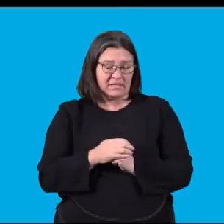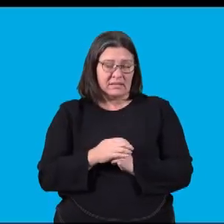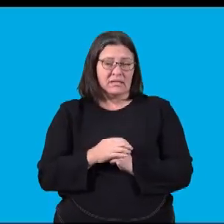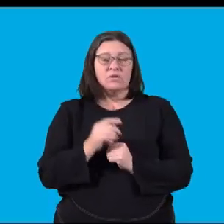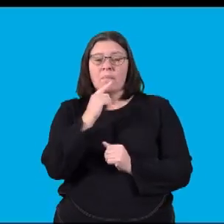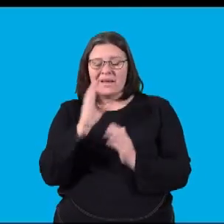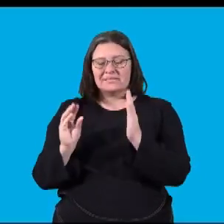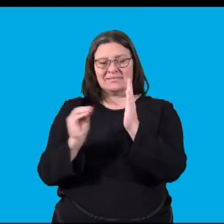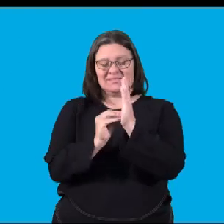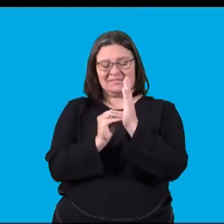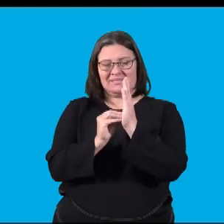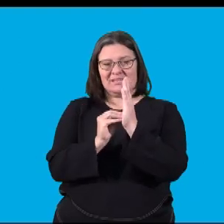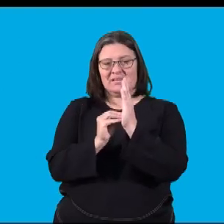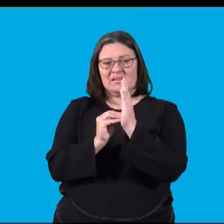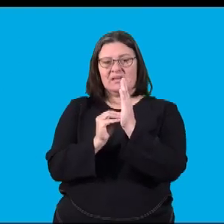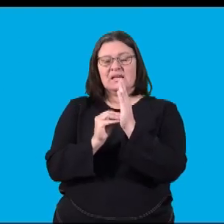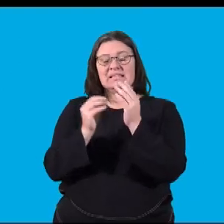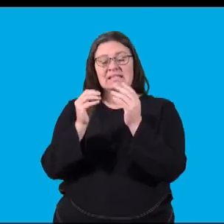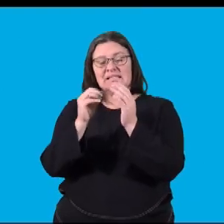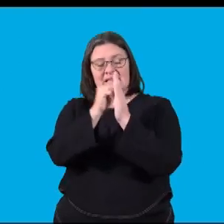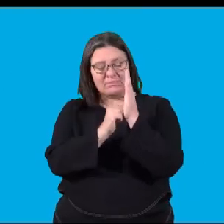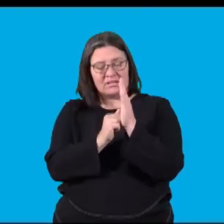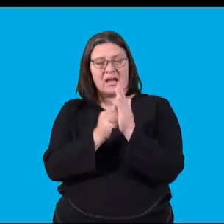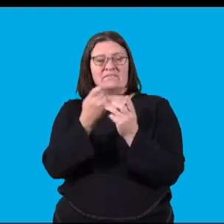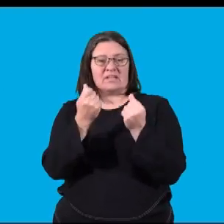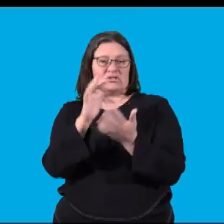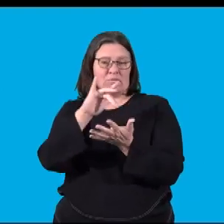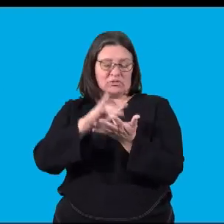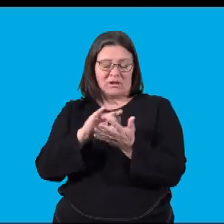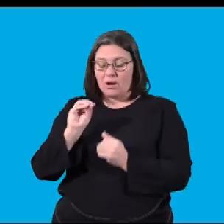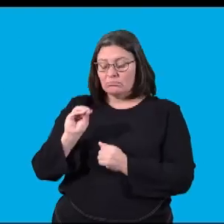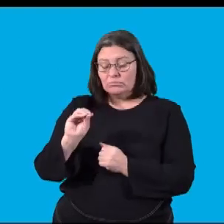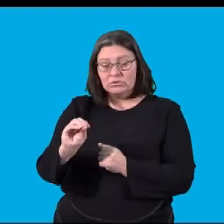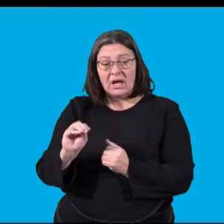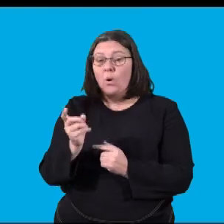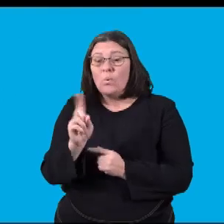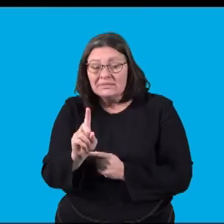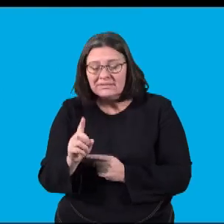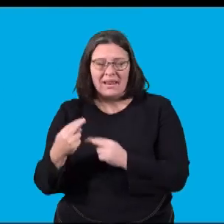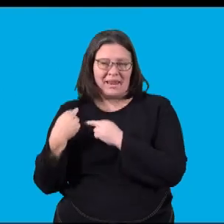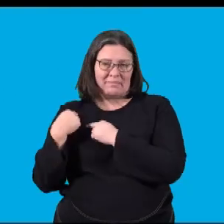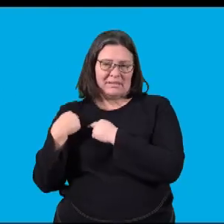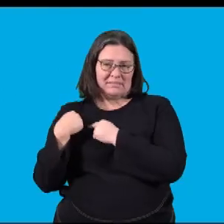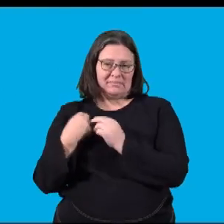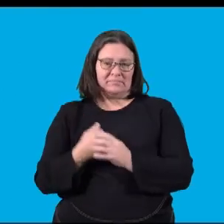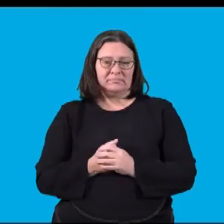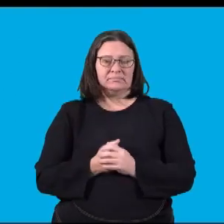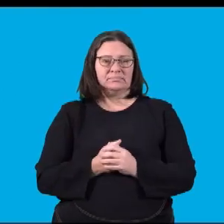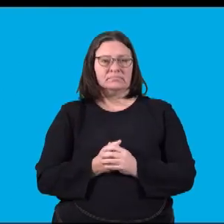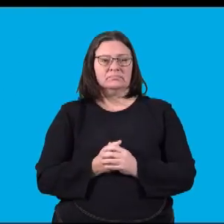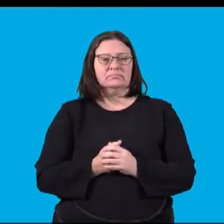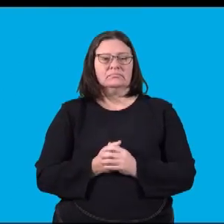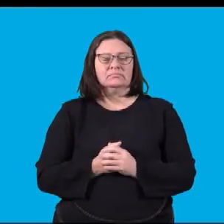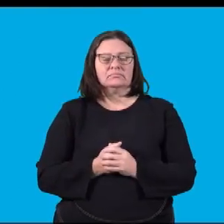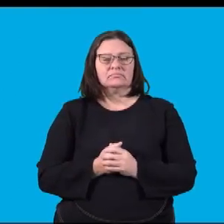record it in the statement of financial position as a liability. All right. What